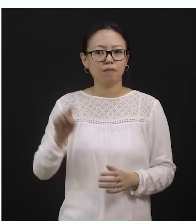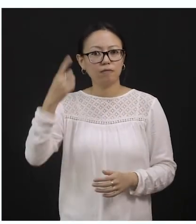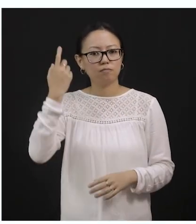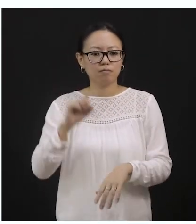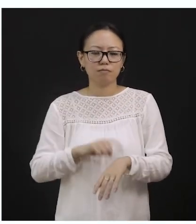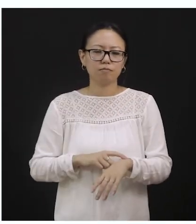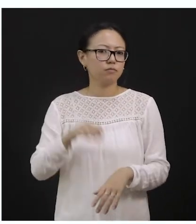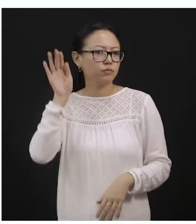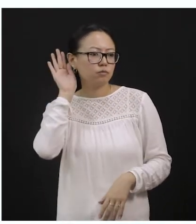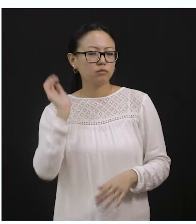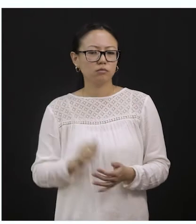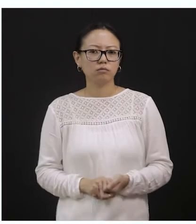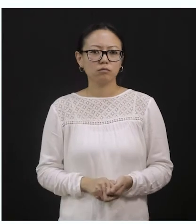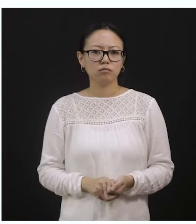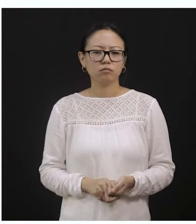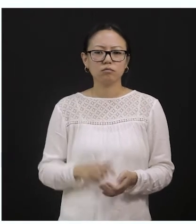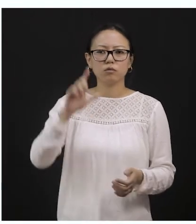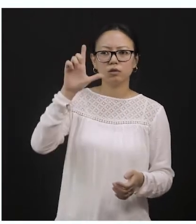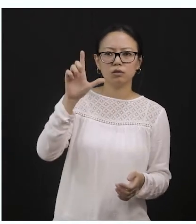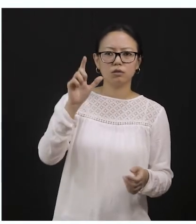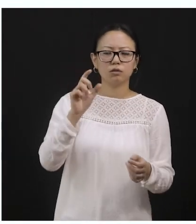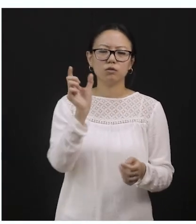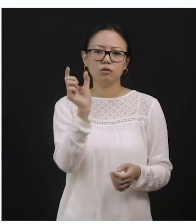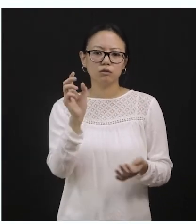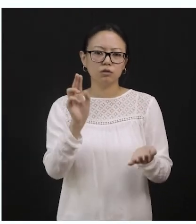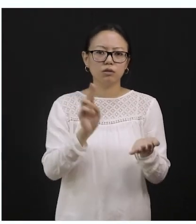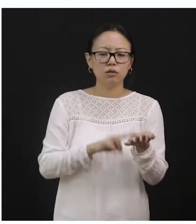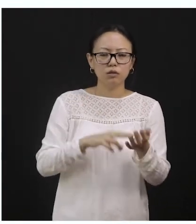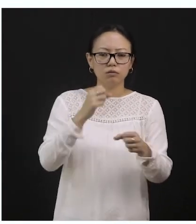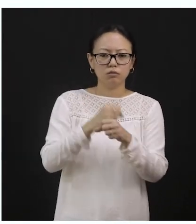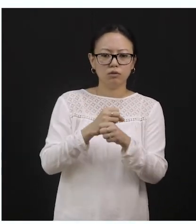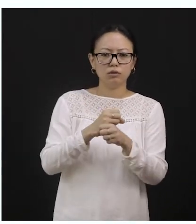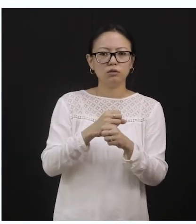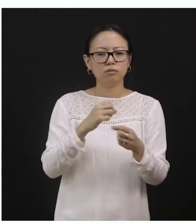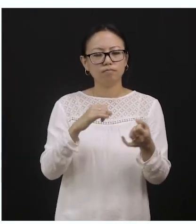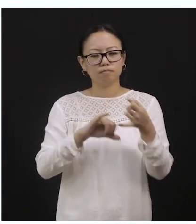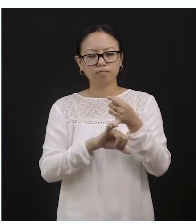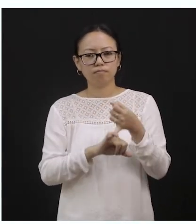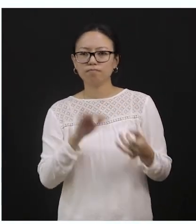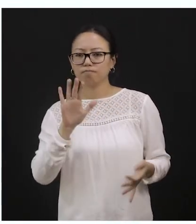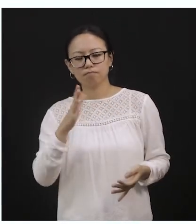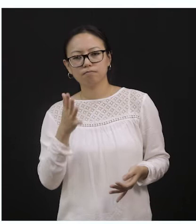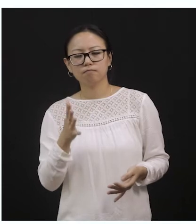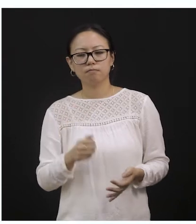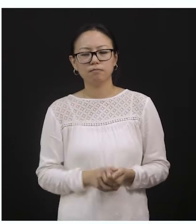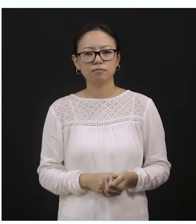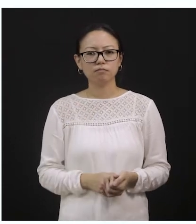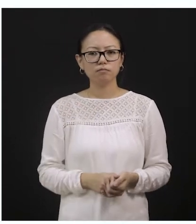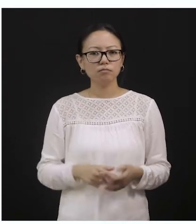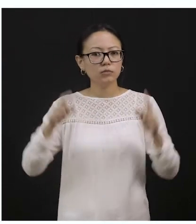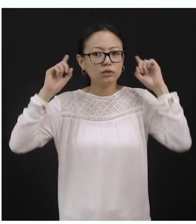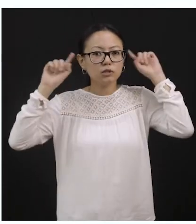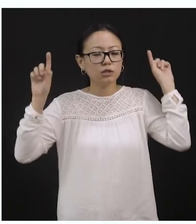ears. They neither have lungs. Humans, we have lungs, we have ears, right? But ants, they don't have ears, they don't